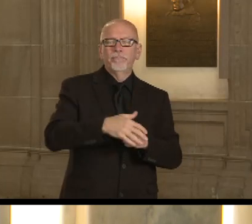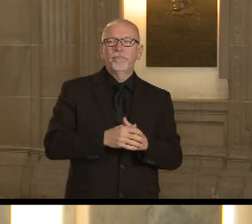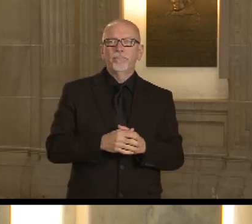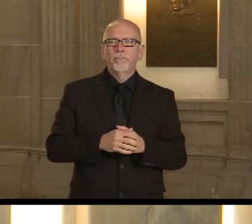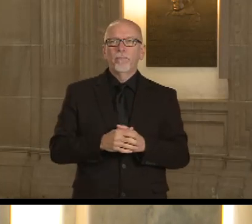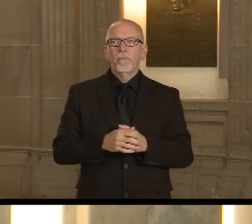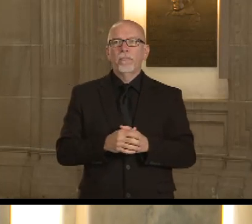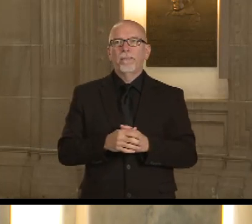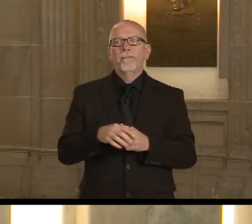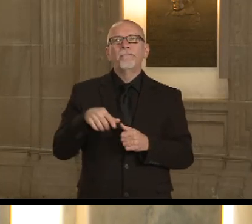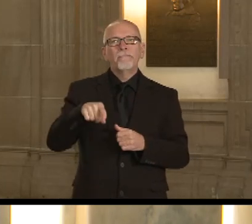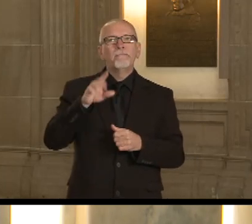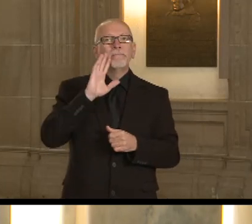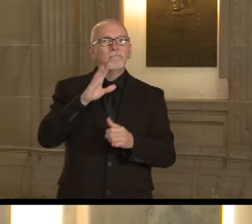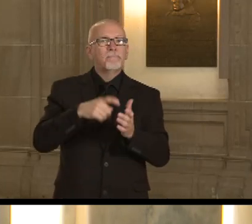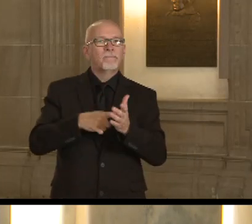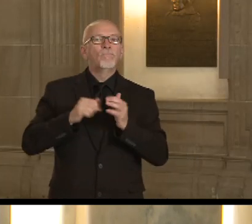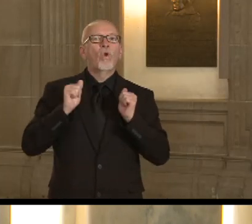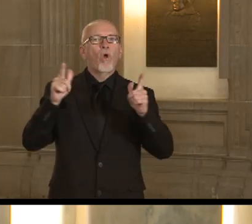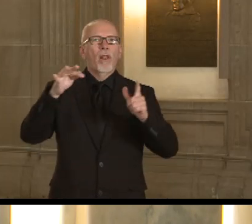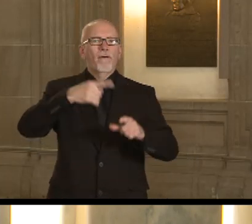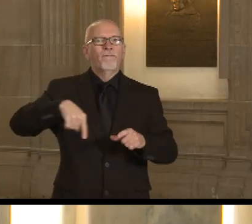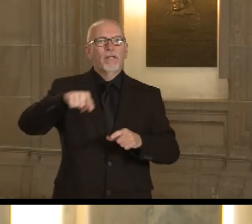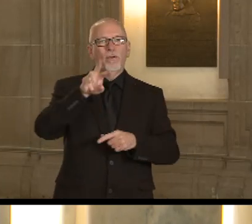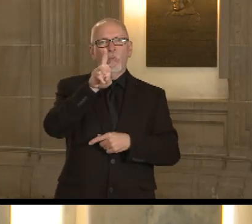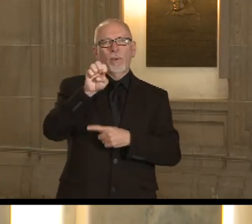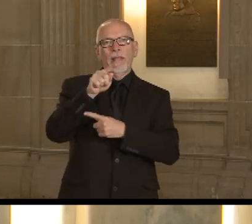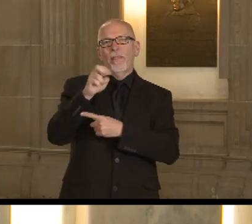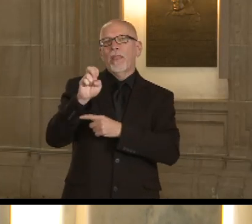This will take all of us, we the people,